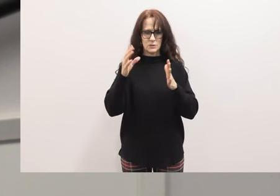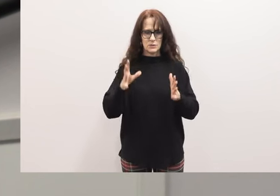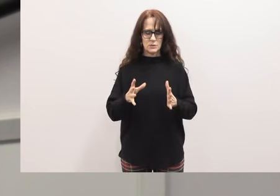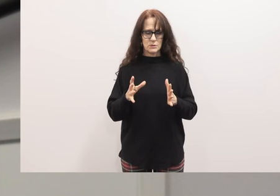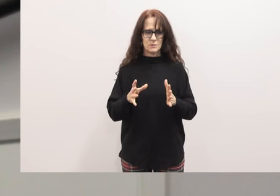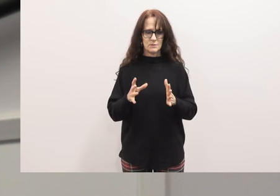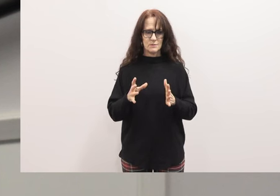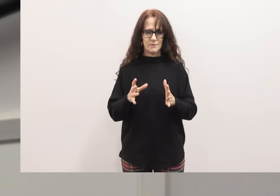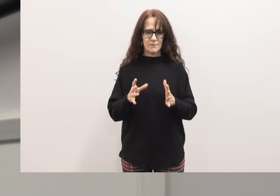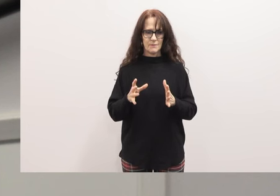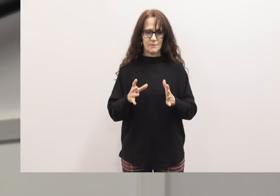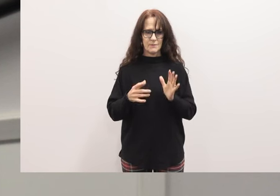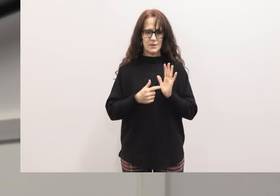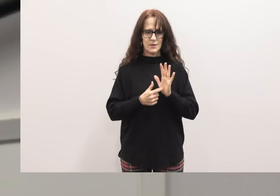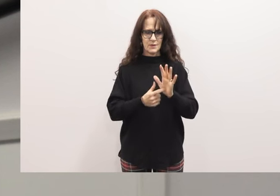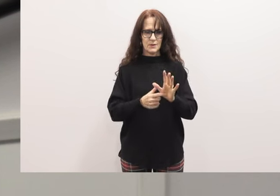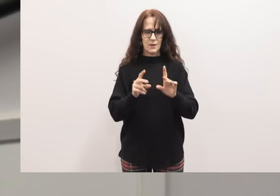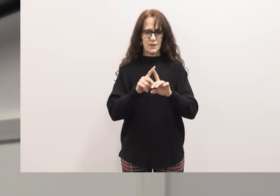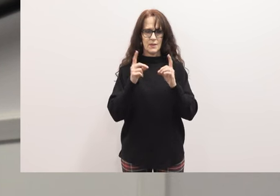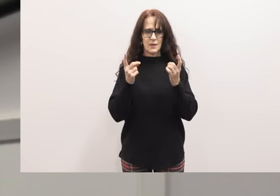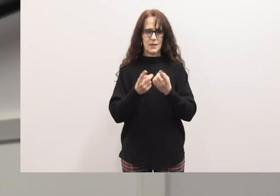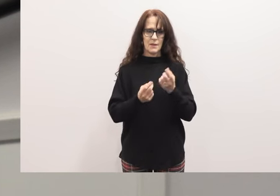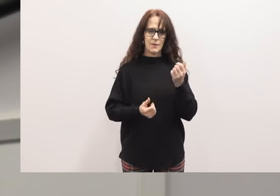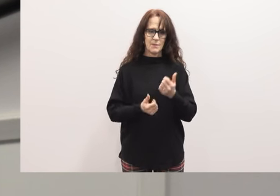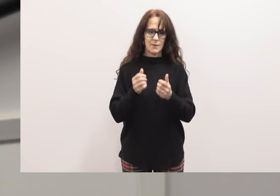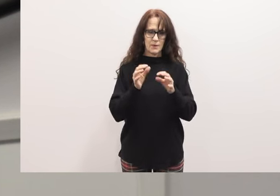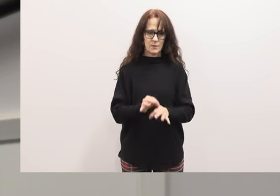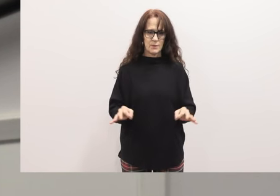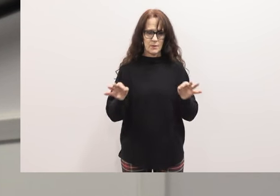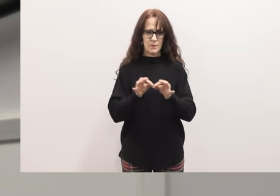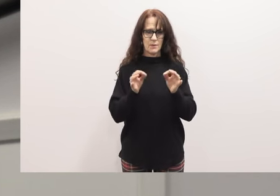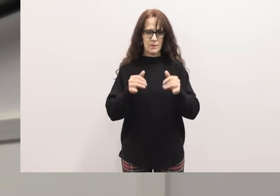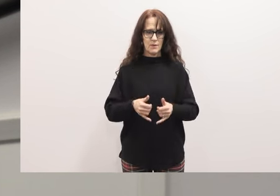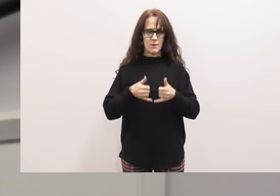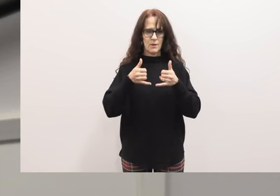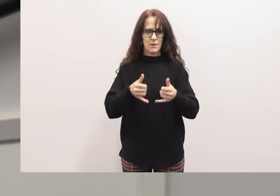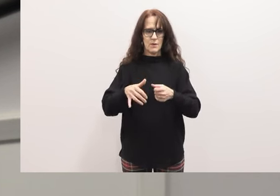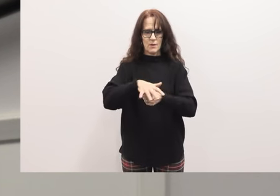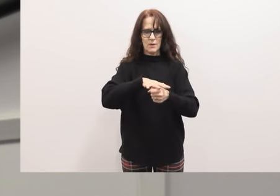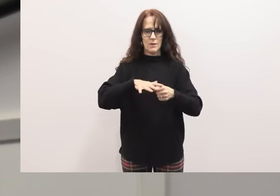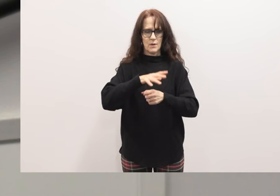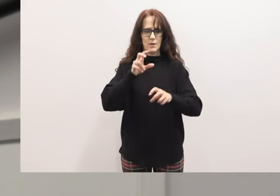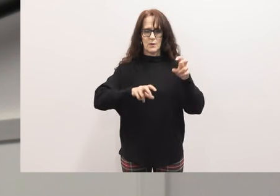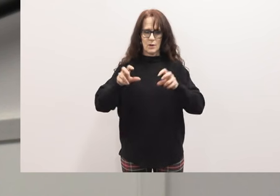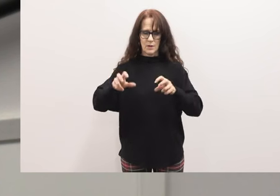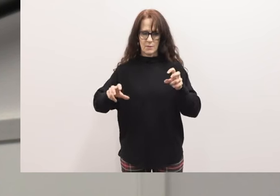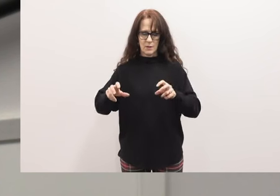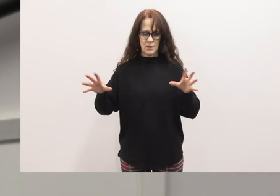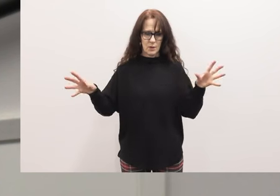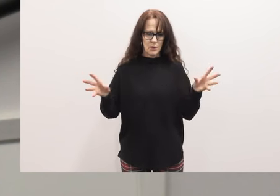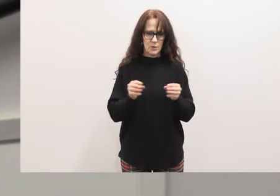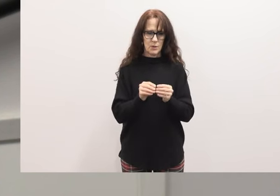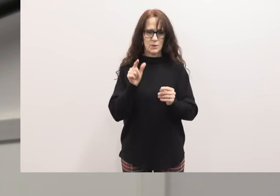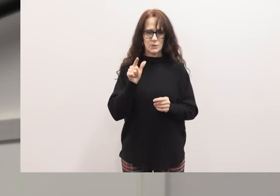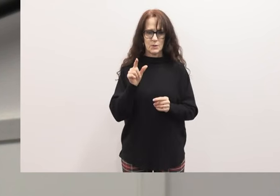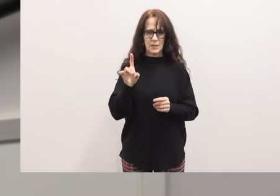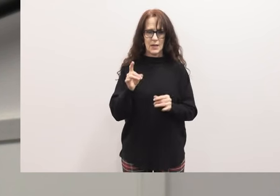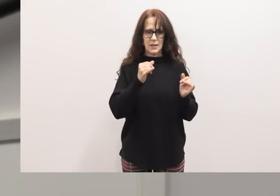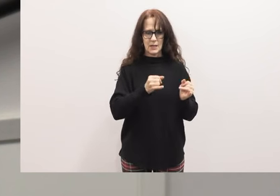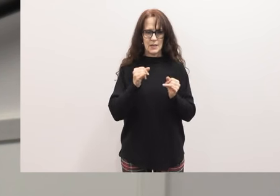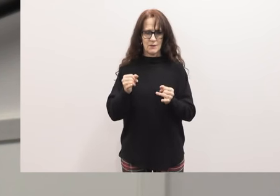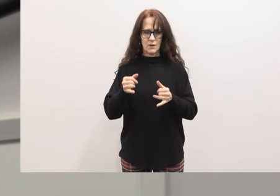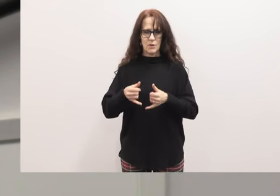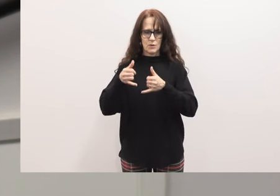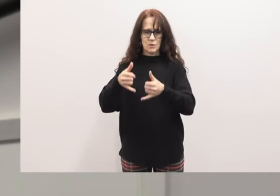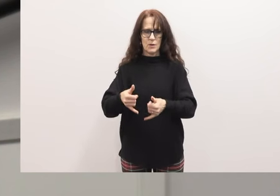again emerged as the district with the most significant awards in this regional tournament. A total of 28 individual